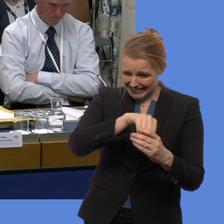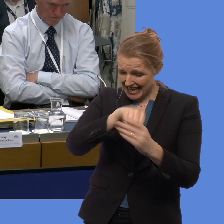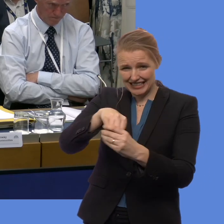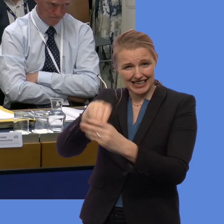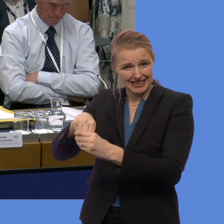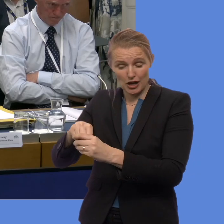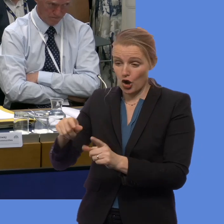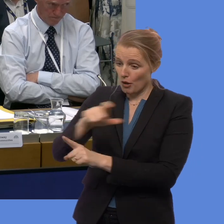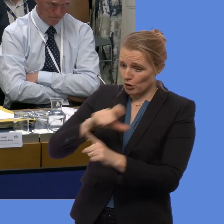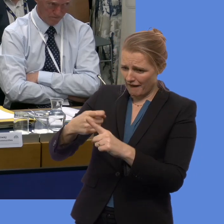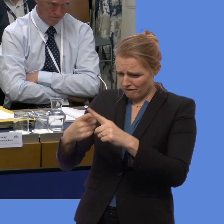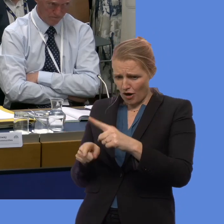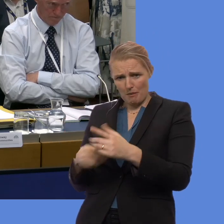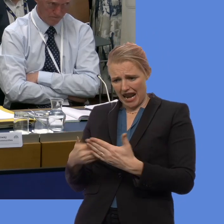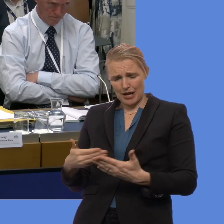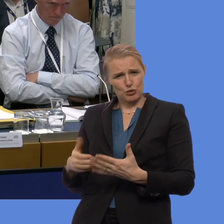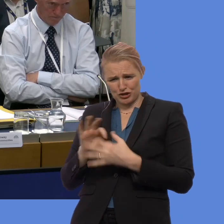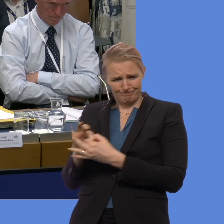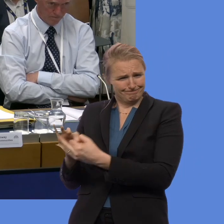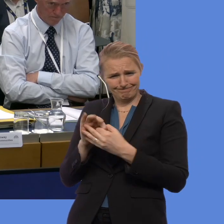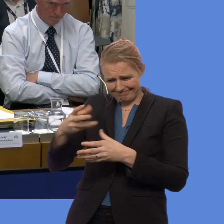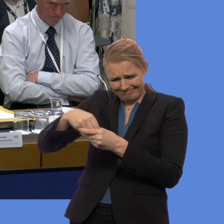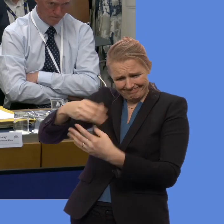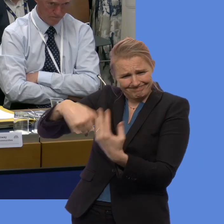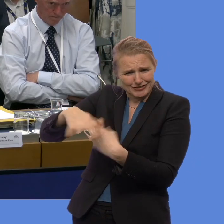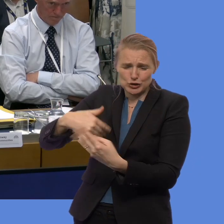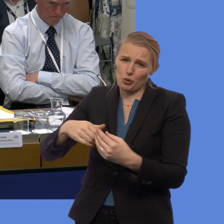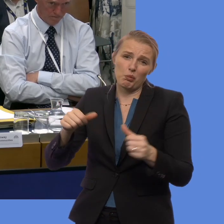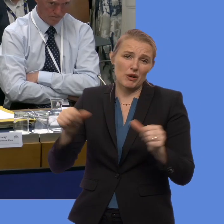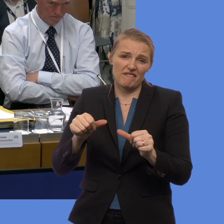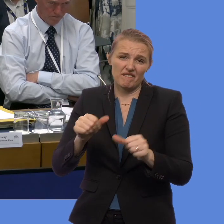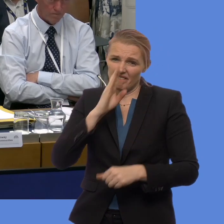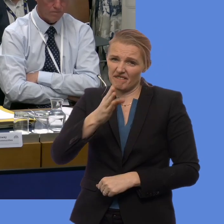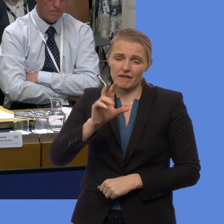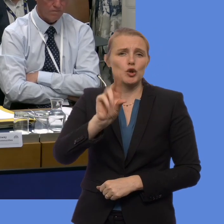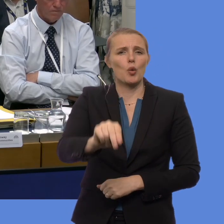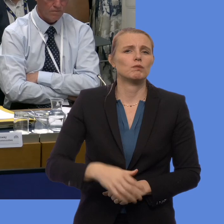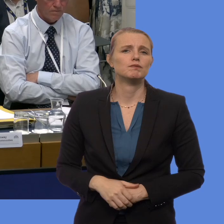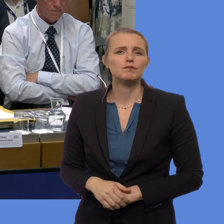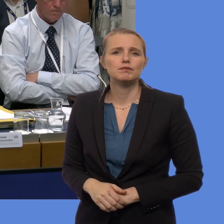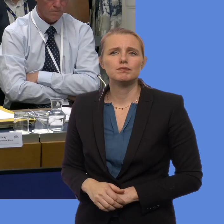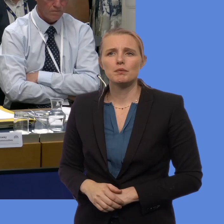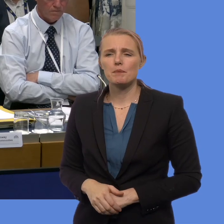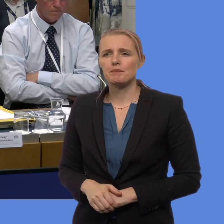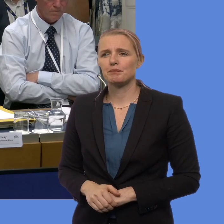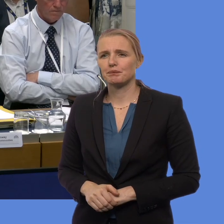their language. So I suppose the short answer would be no. Morris, anything further